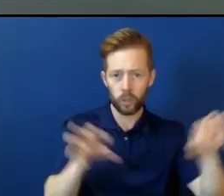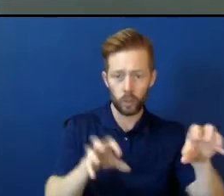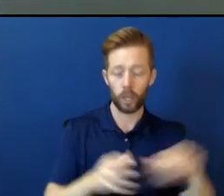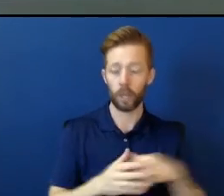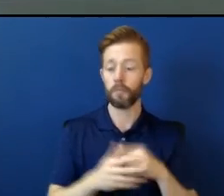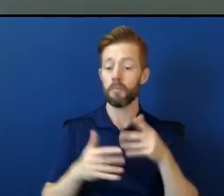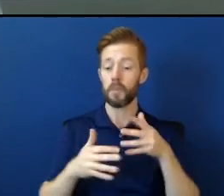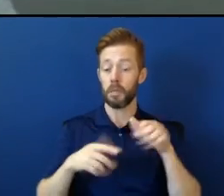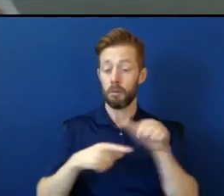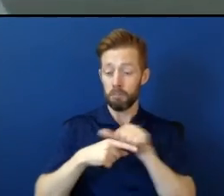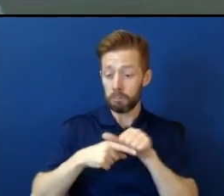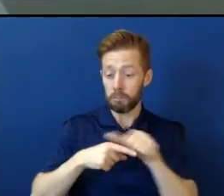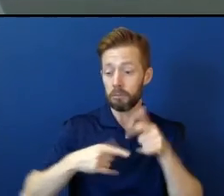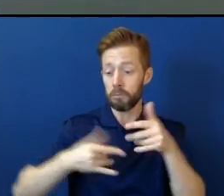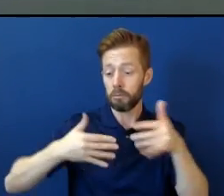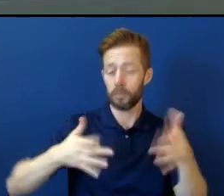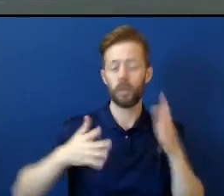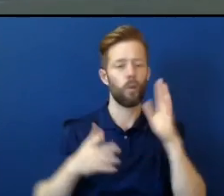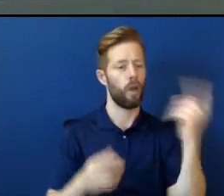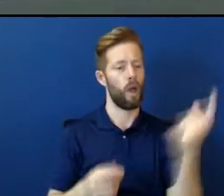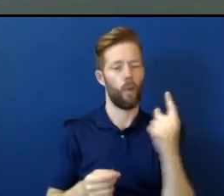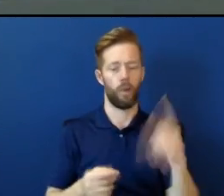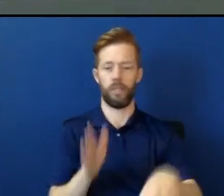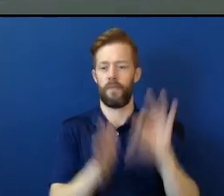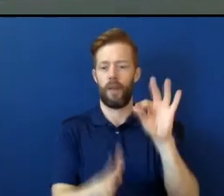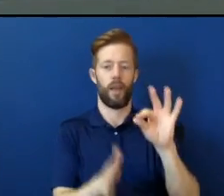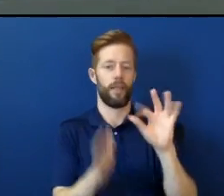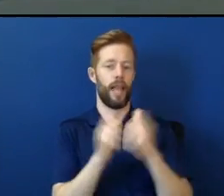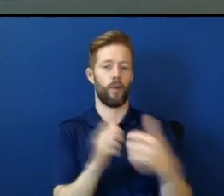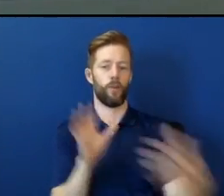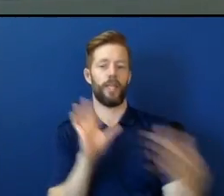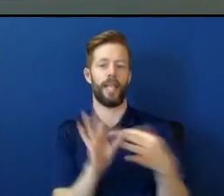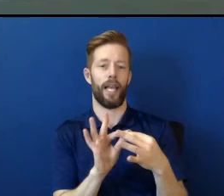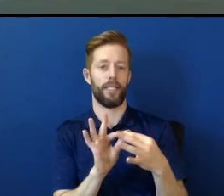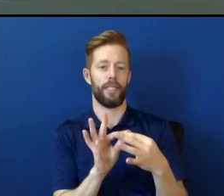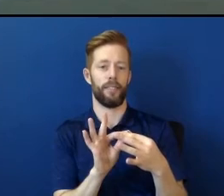it a few times, you'll always find the way to connect. And